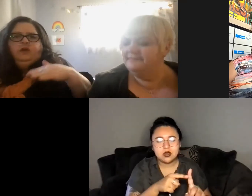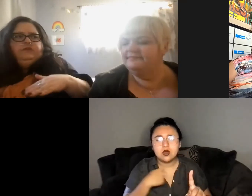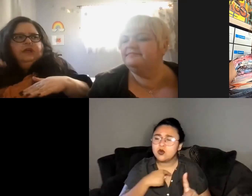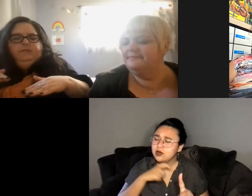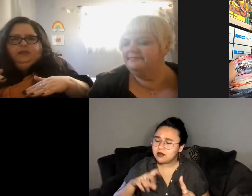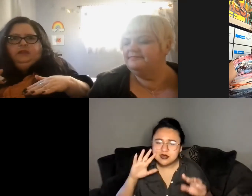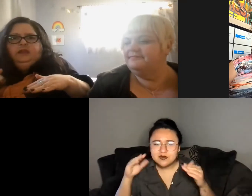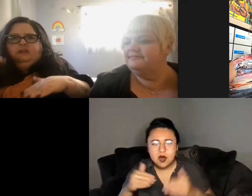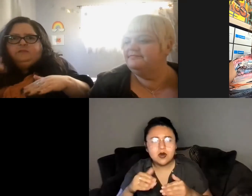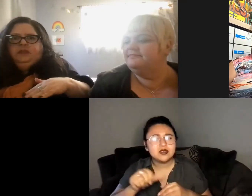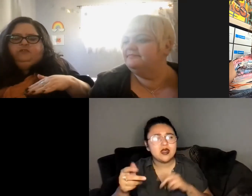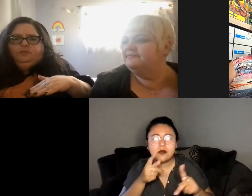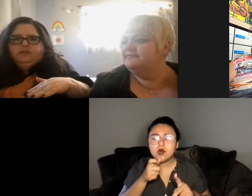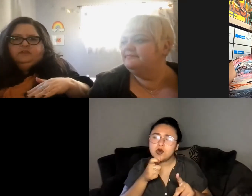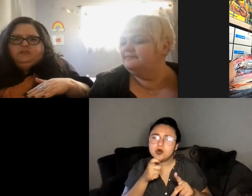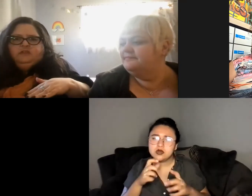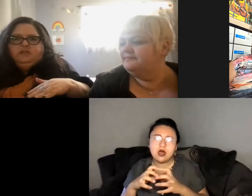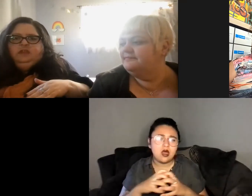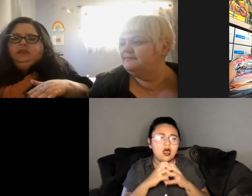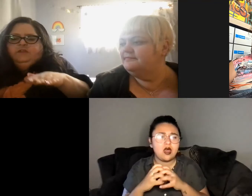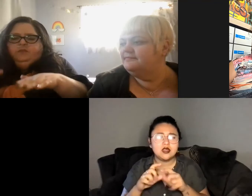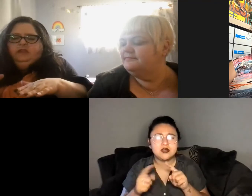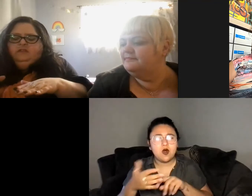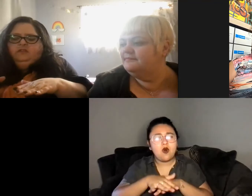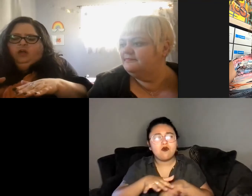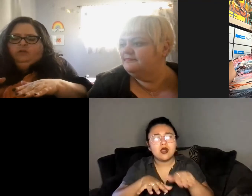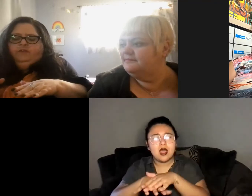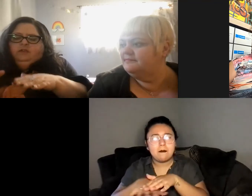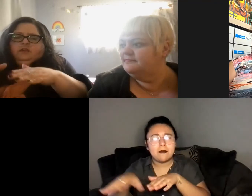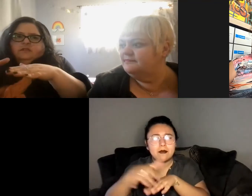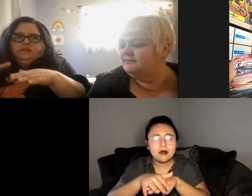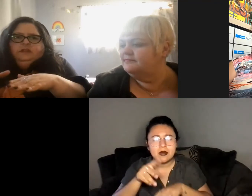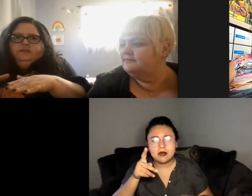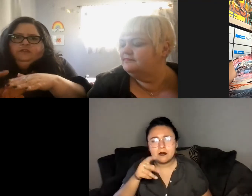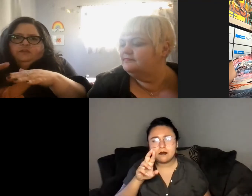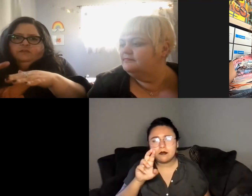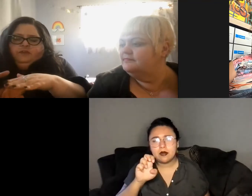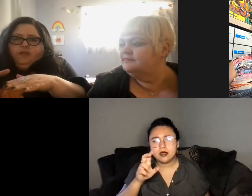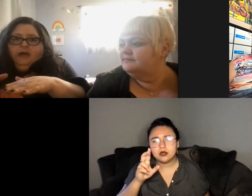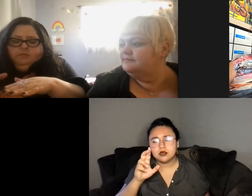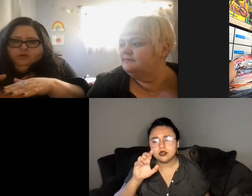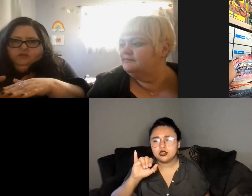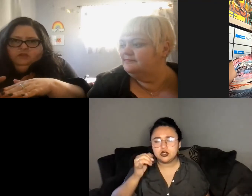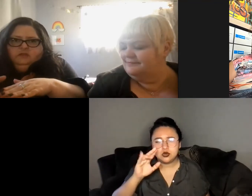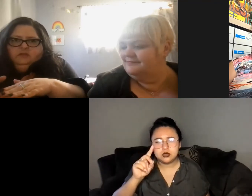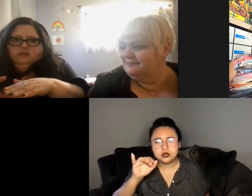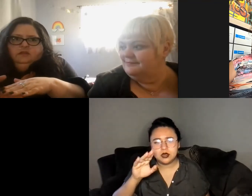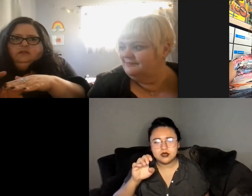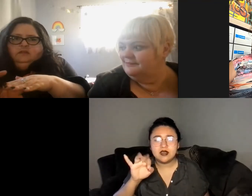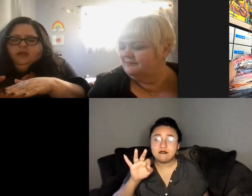different overlapping exponential prejudices. If we can solve the legal issue for that